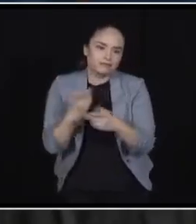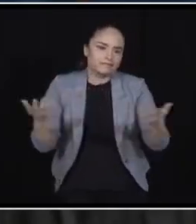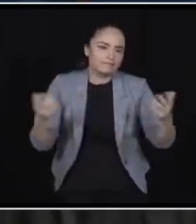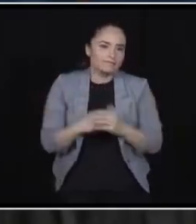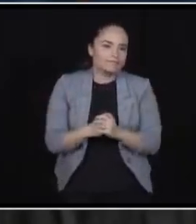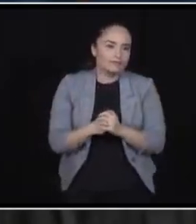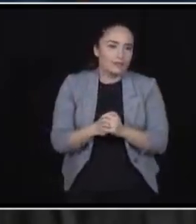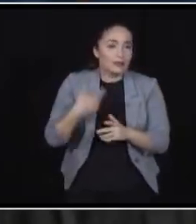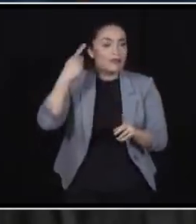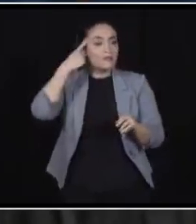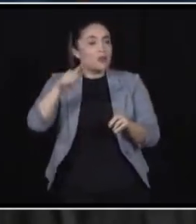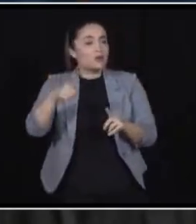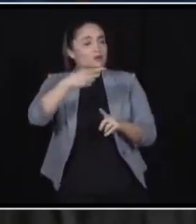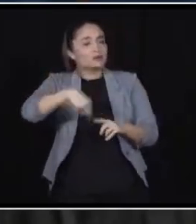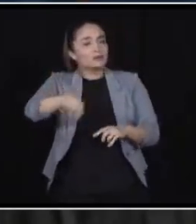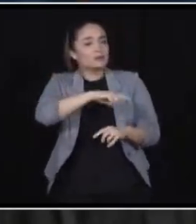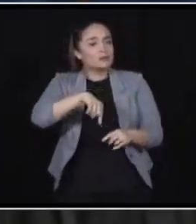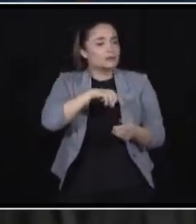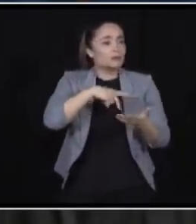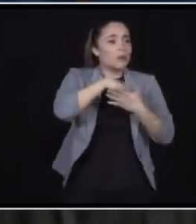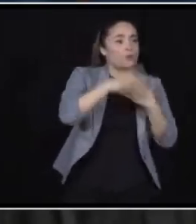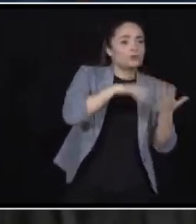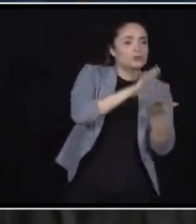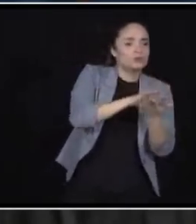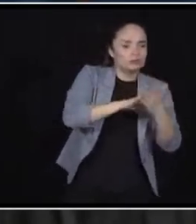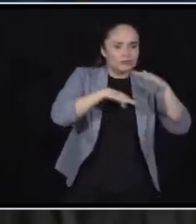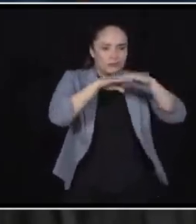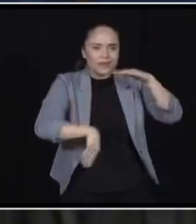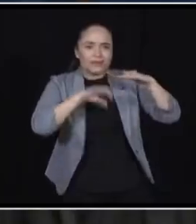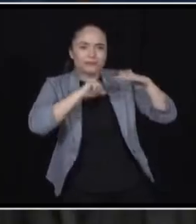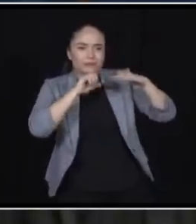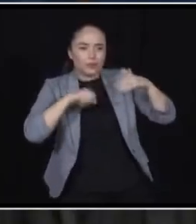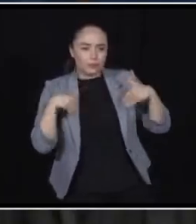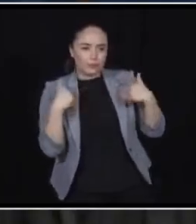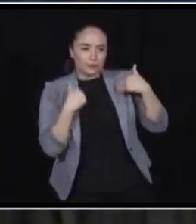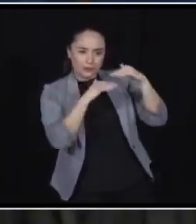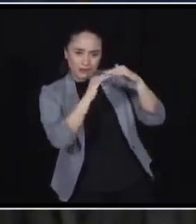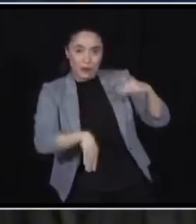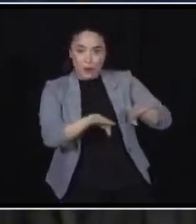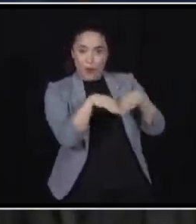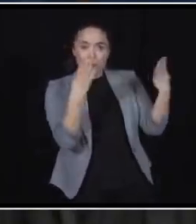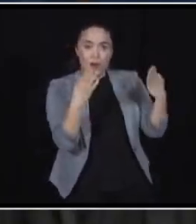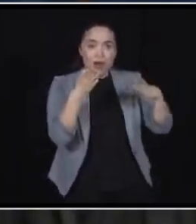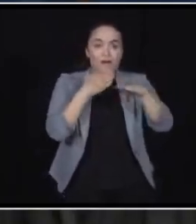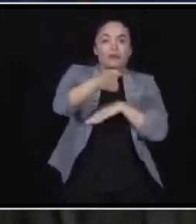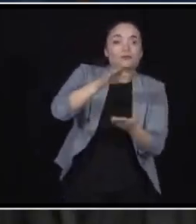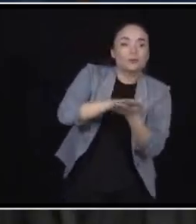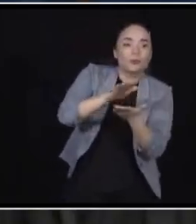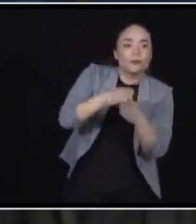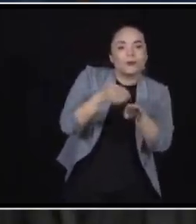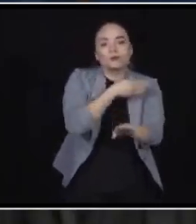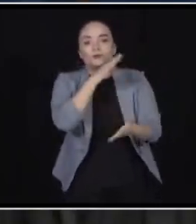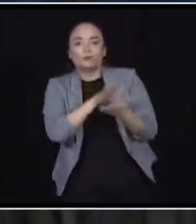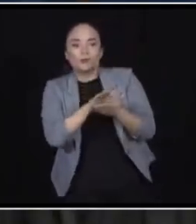before and after school programs will be closed. We will also provide free emergency childcare for school-age children